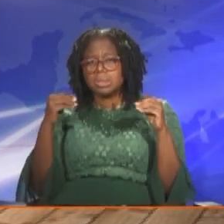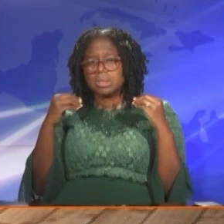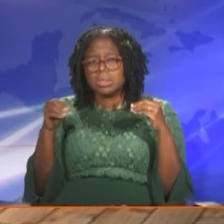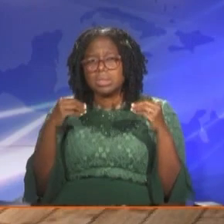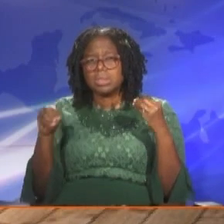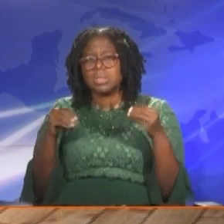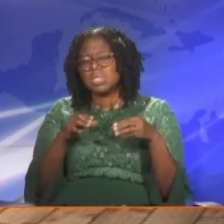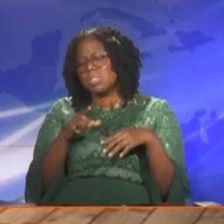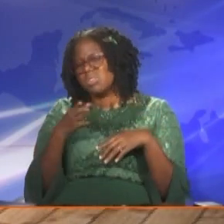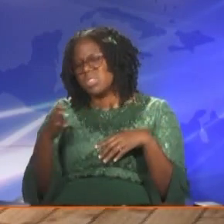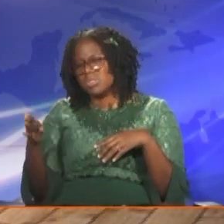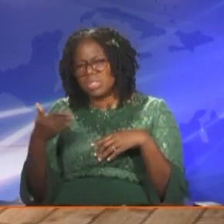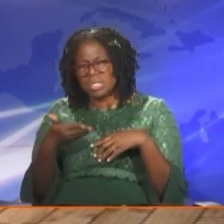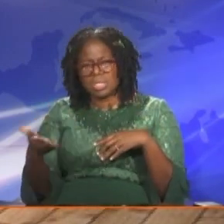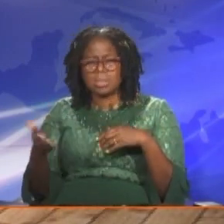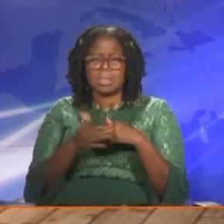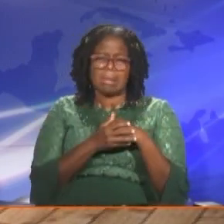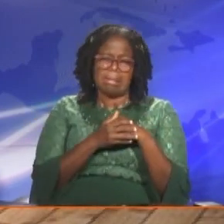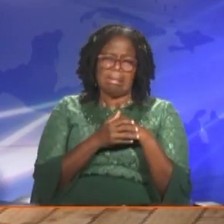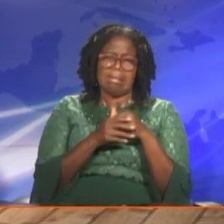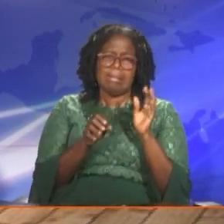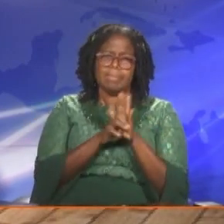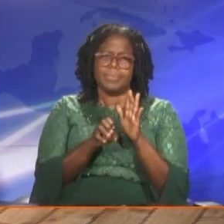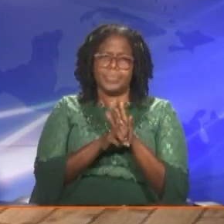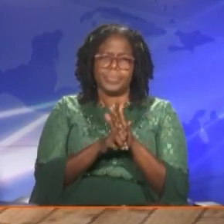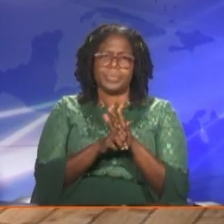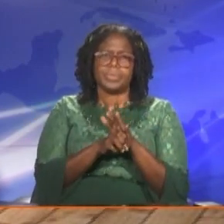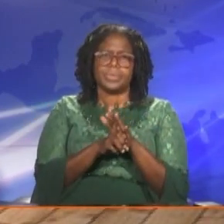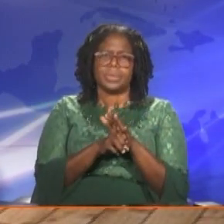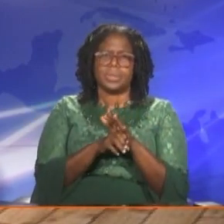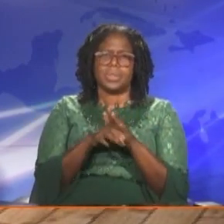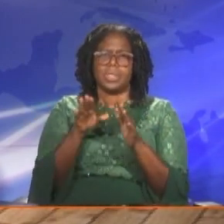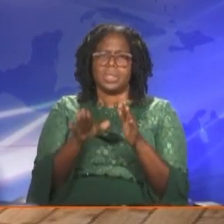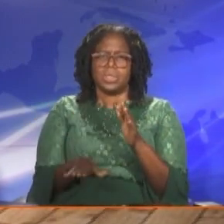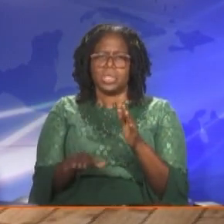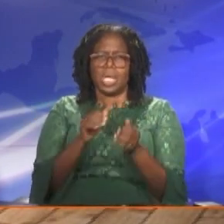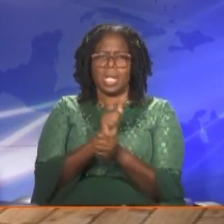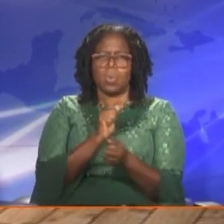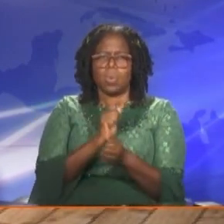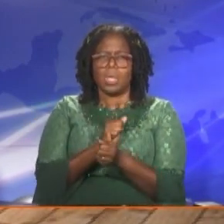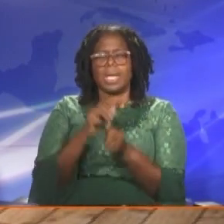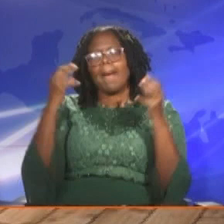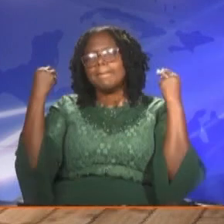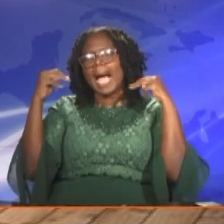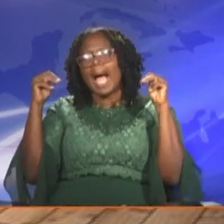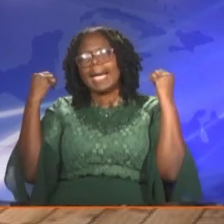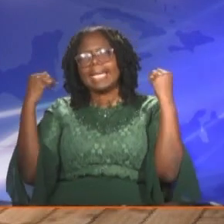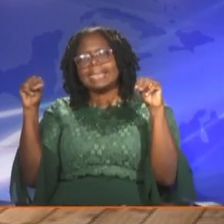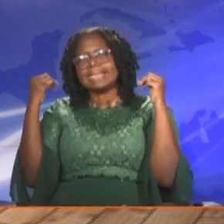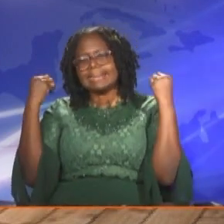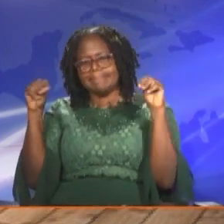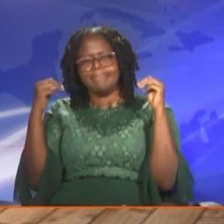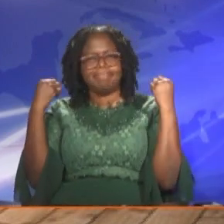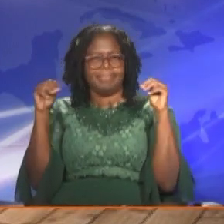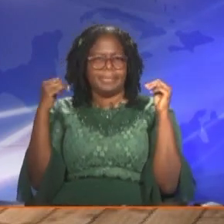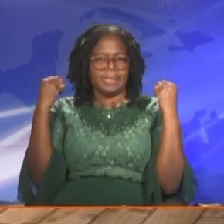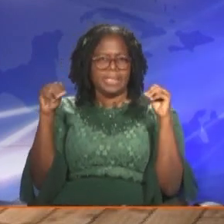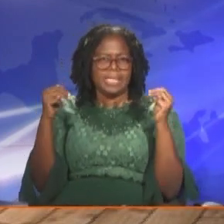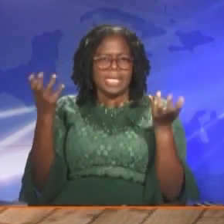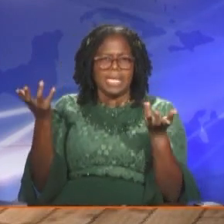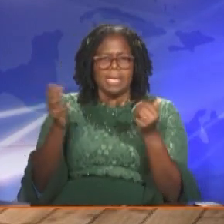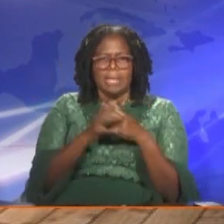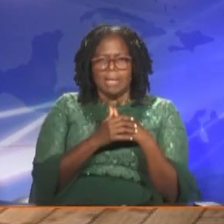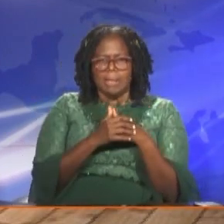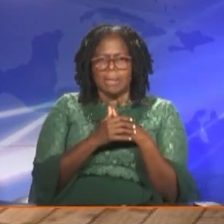drugs, etc. So, for example, a child working on Maracas Beach, for example, sometimes